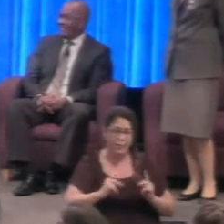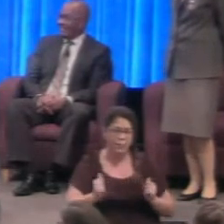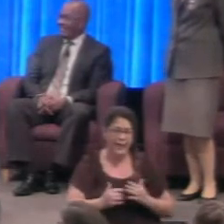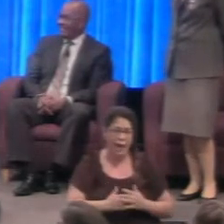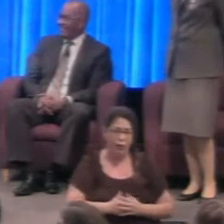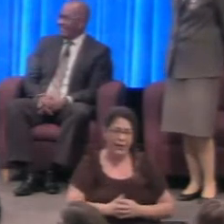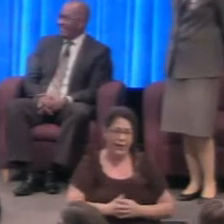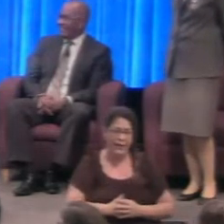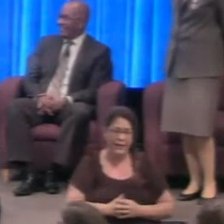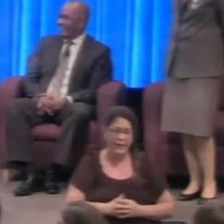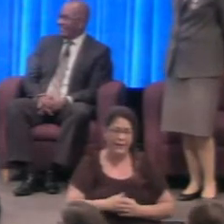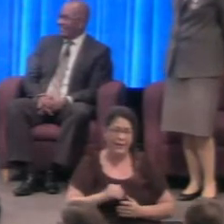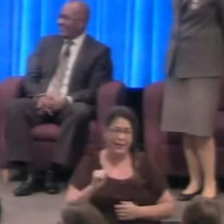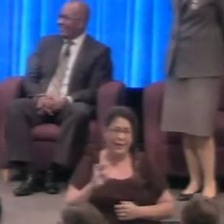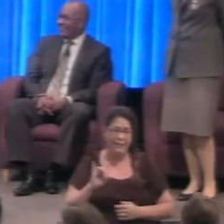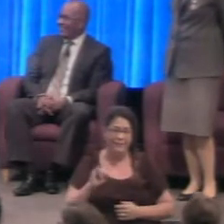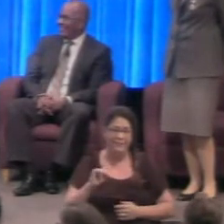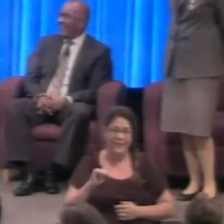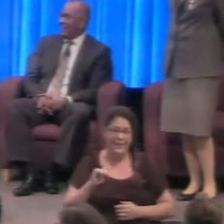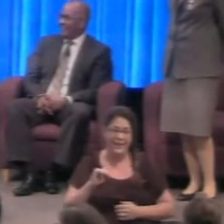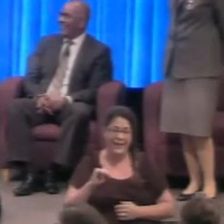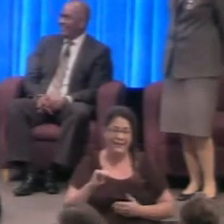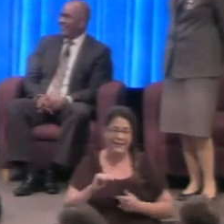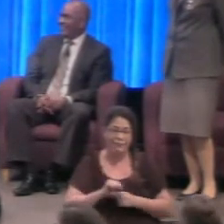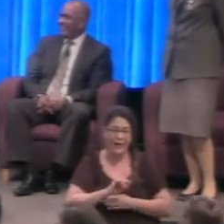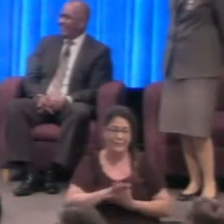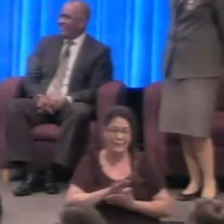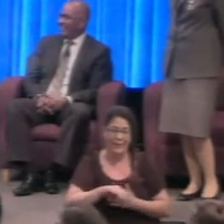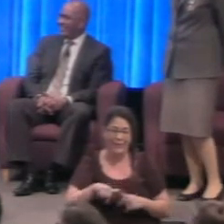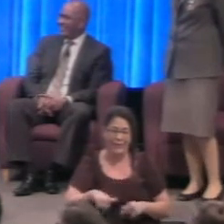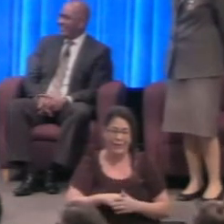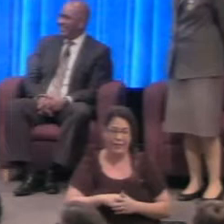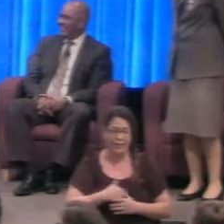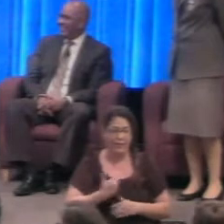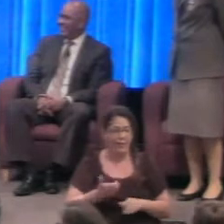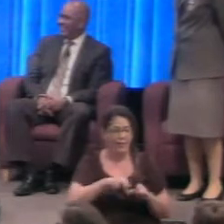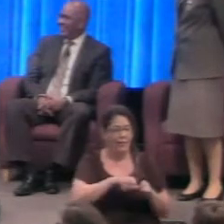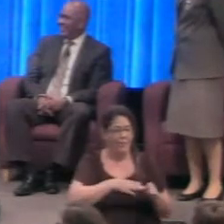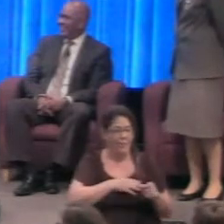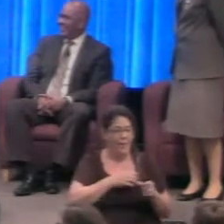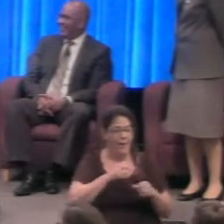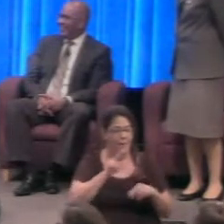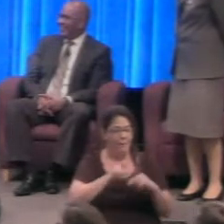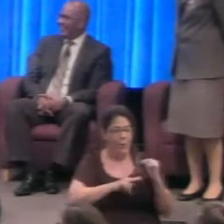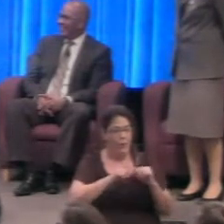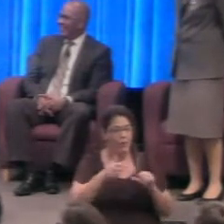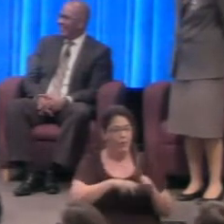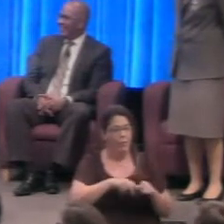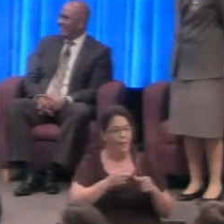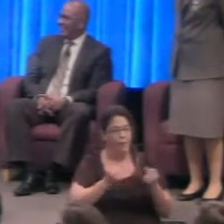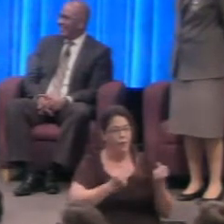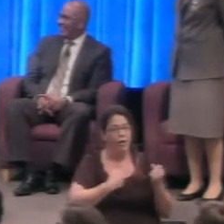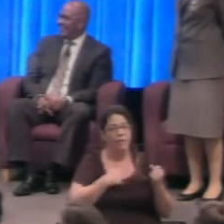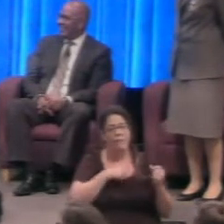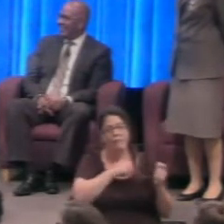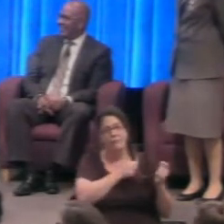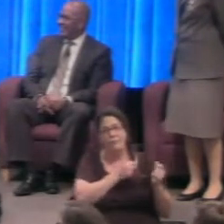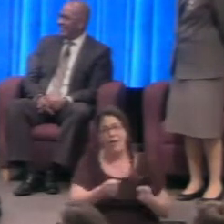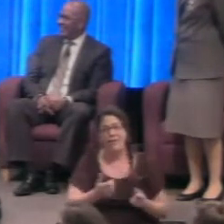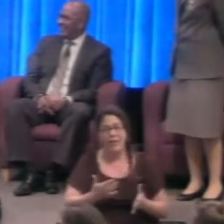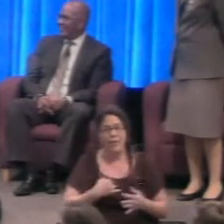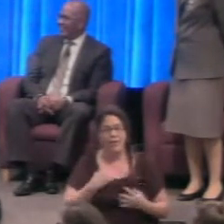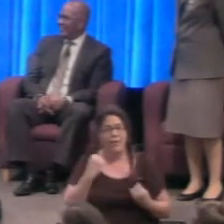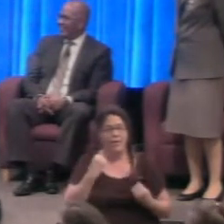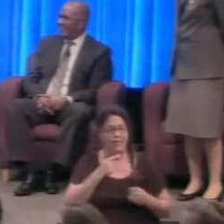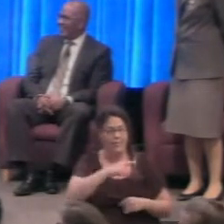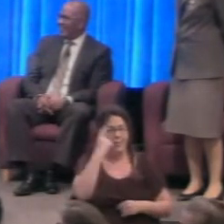And here we are in Affit, right? So I get in my car over at the building to come over here, and it's a black